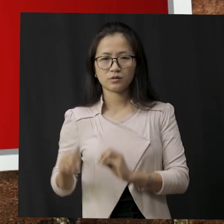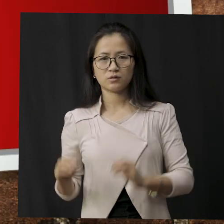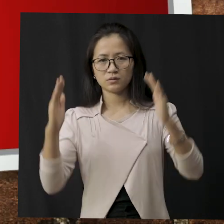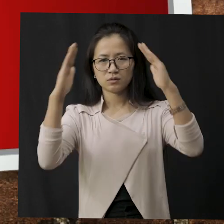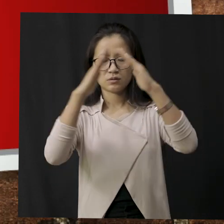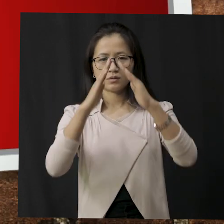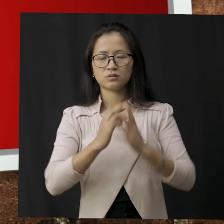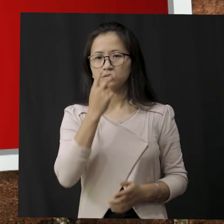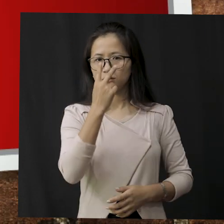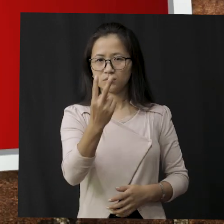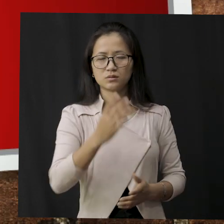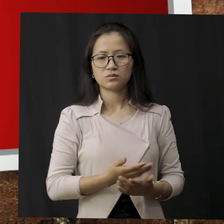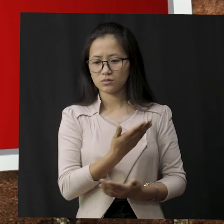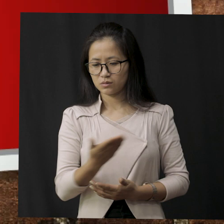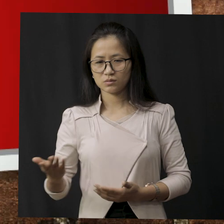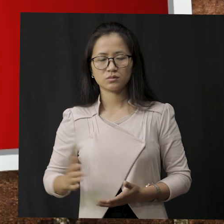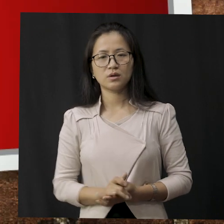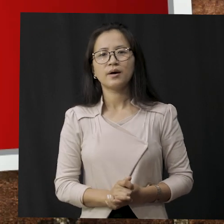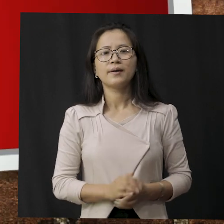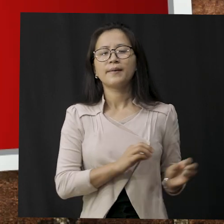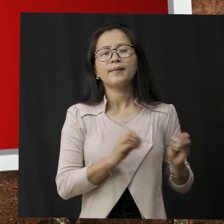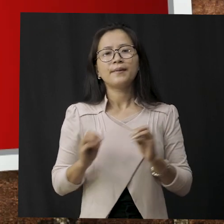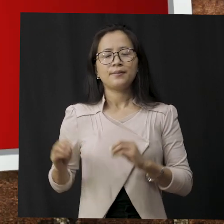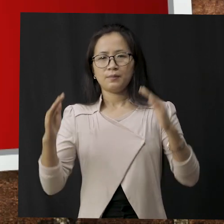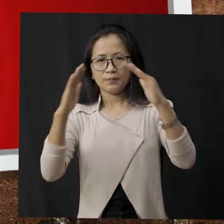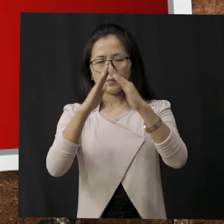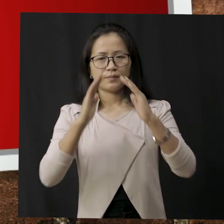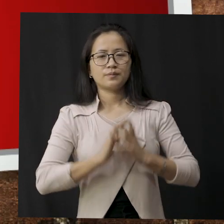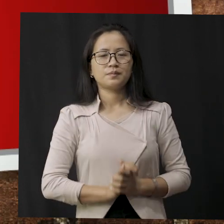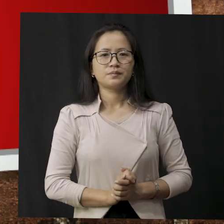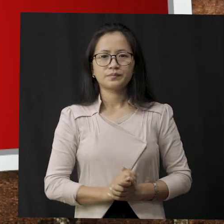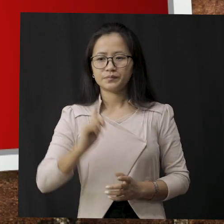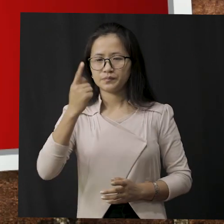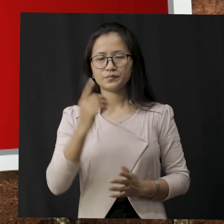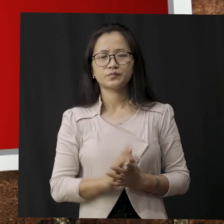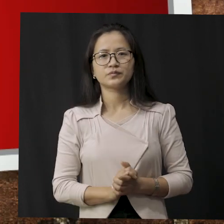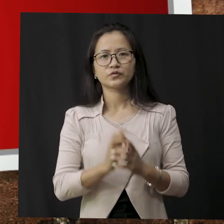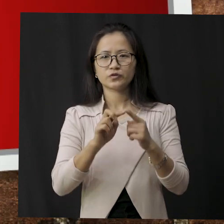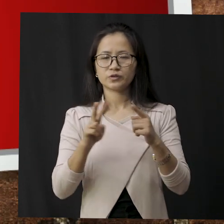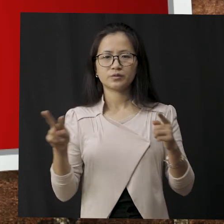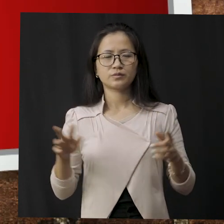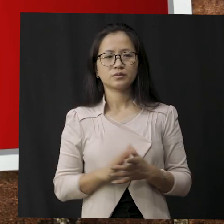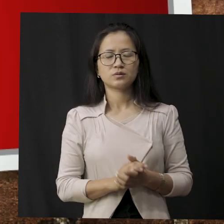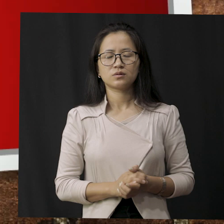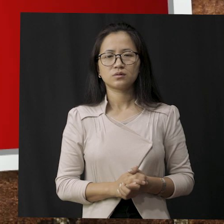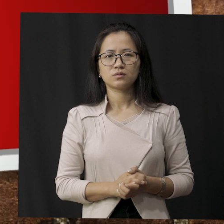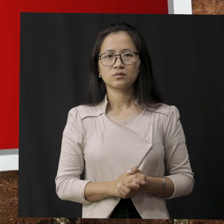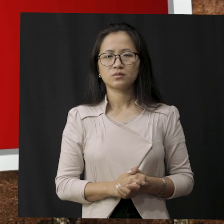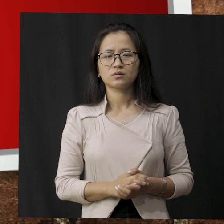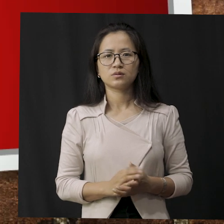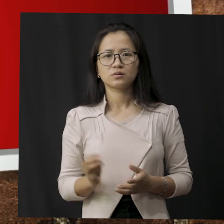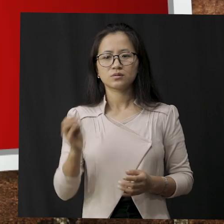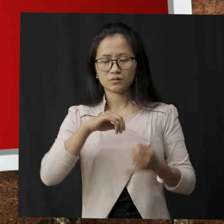and today we are going to see those movable houses. So here, the first type of movable houses, which we also